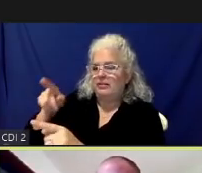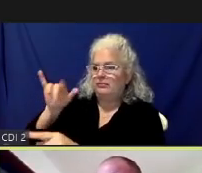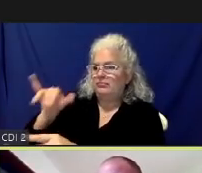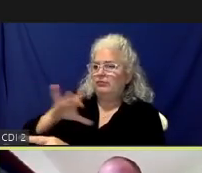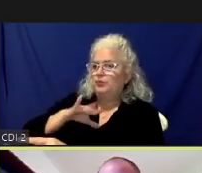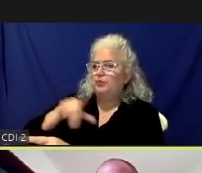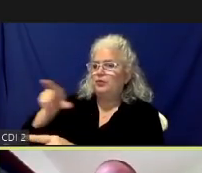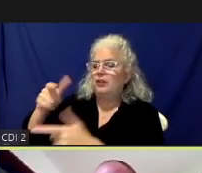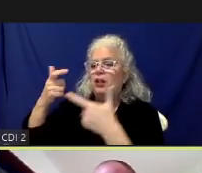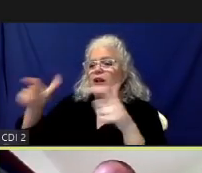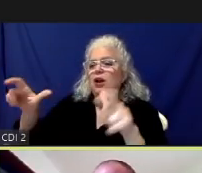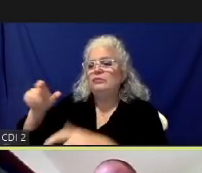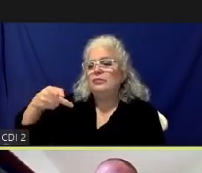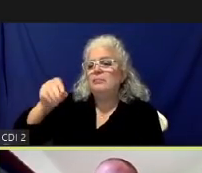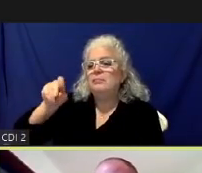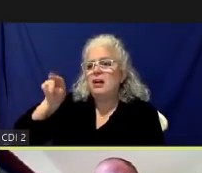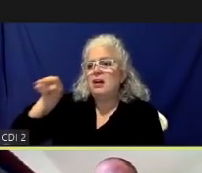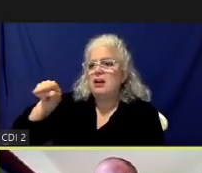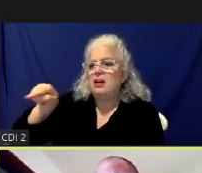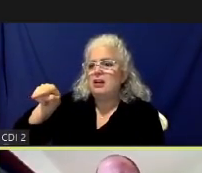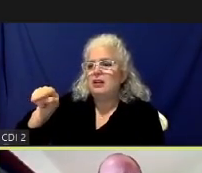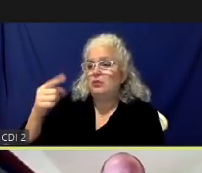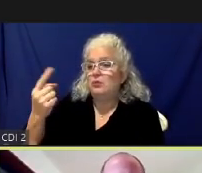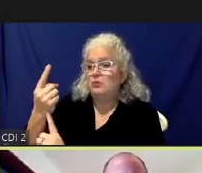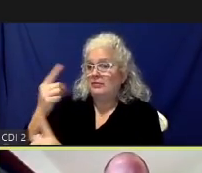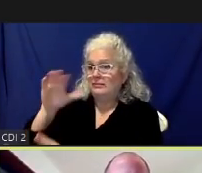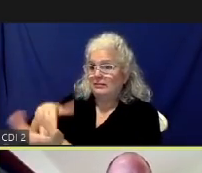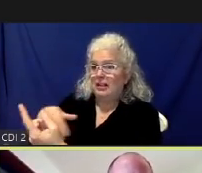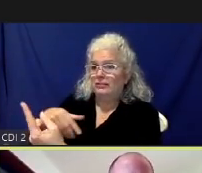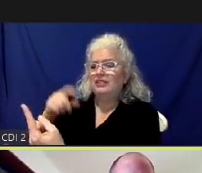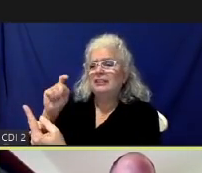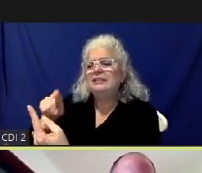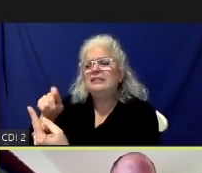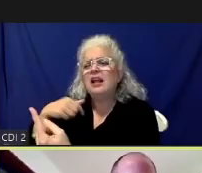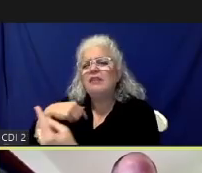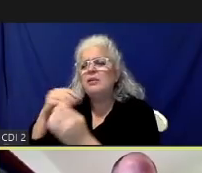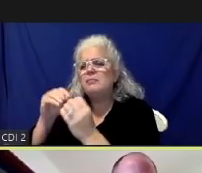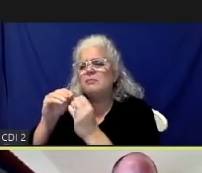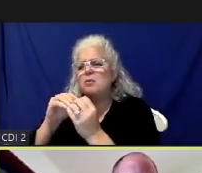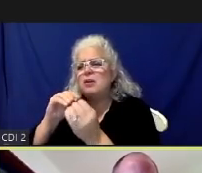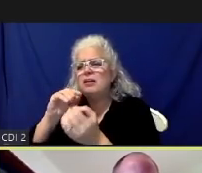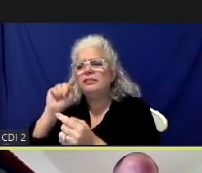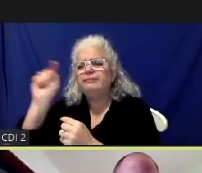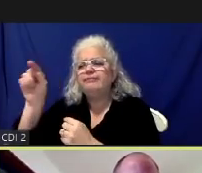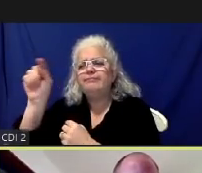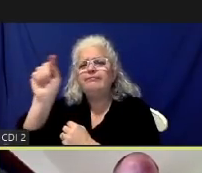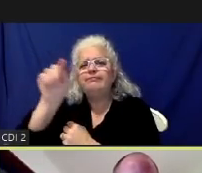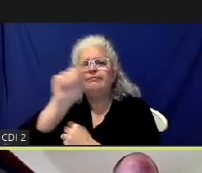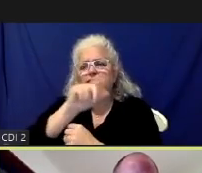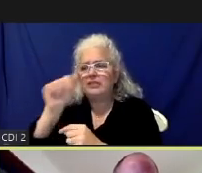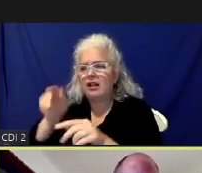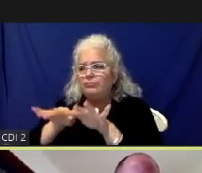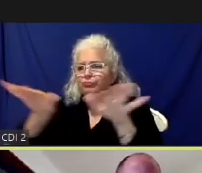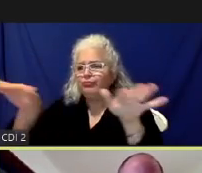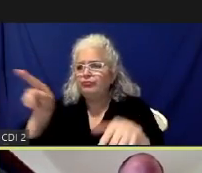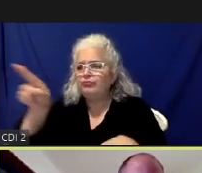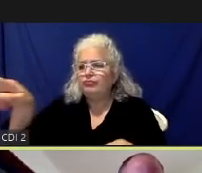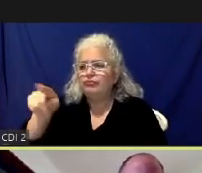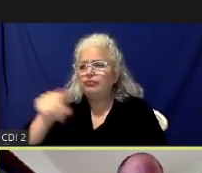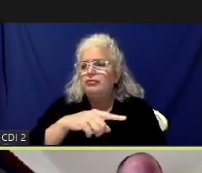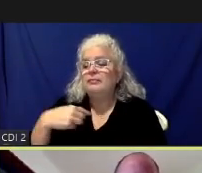we possibly can, to ensure that we can maintain sort of